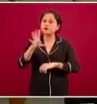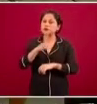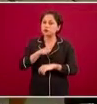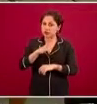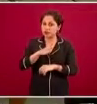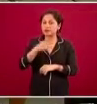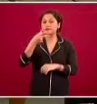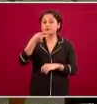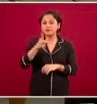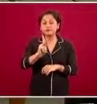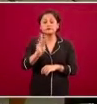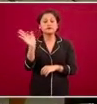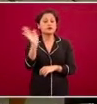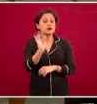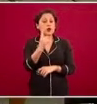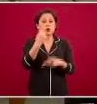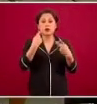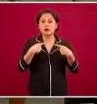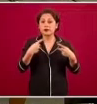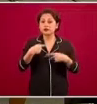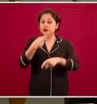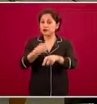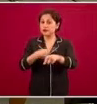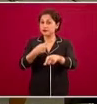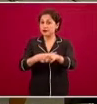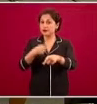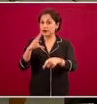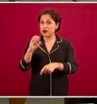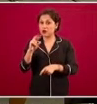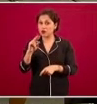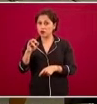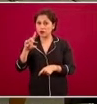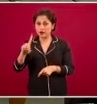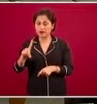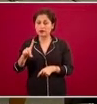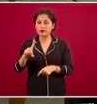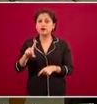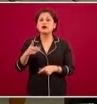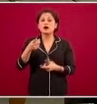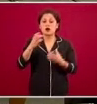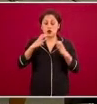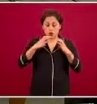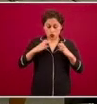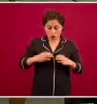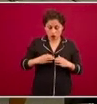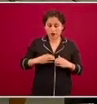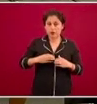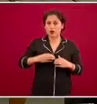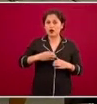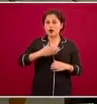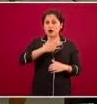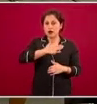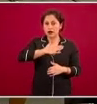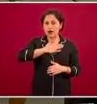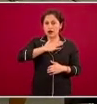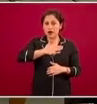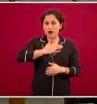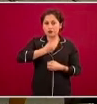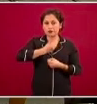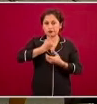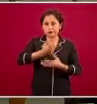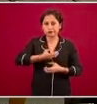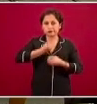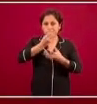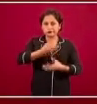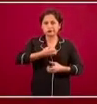if we are assuming that there is a infected patient that is going through this